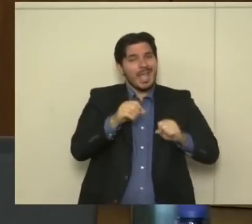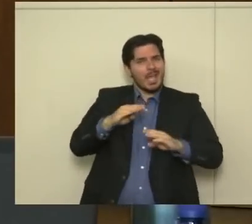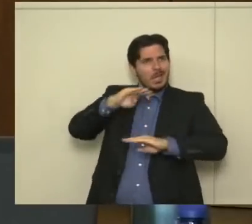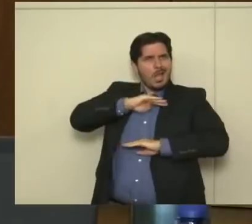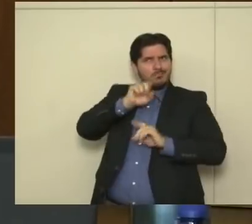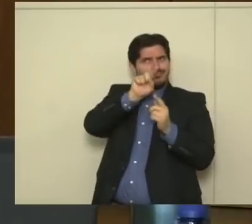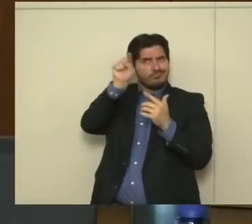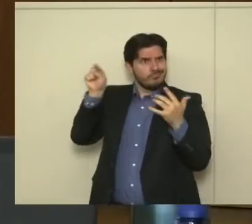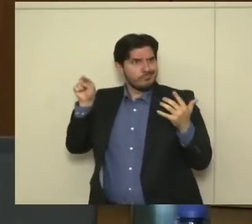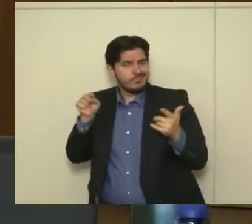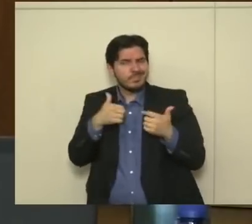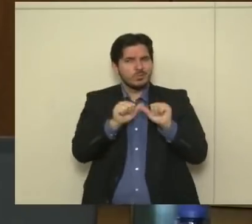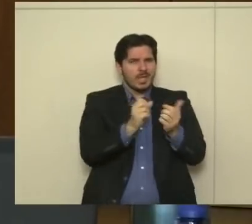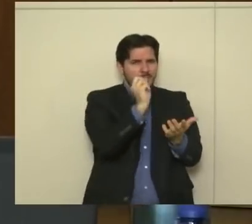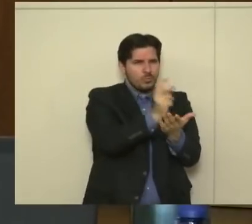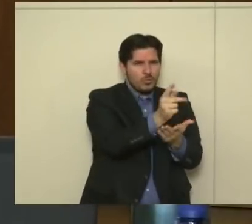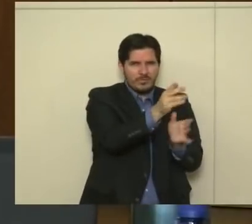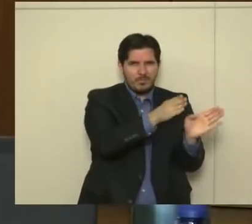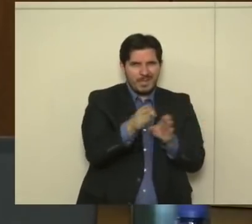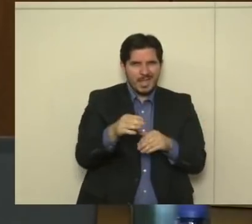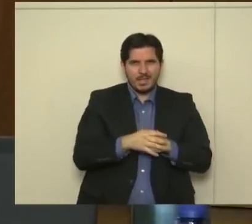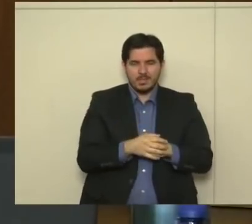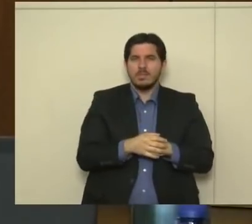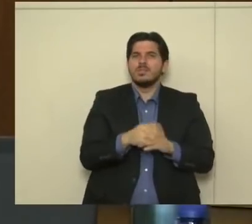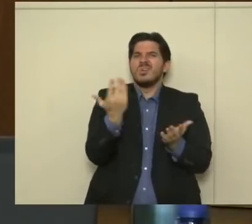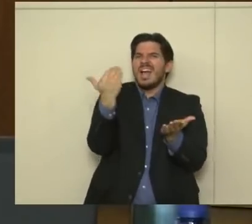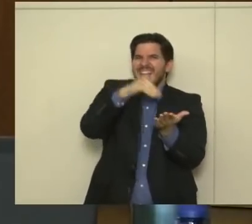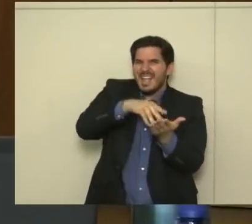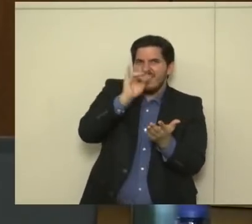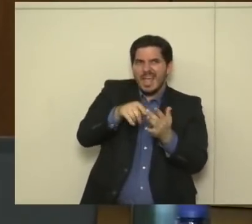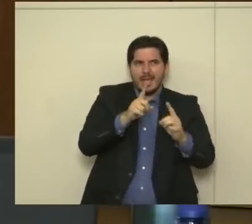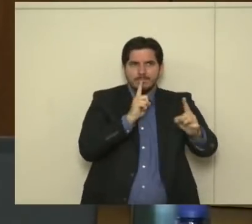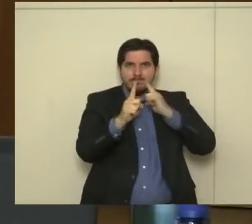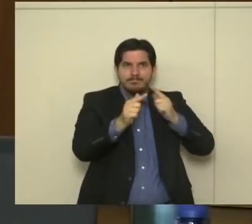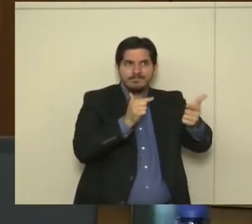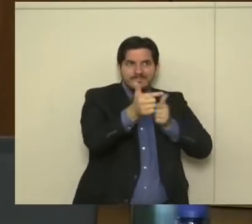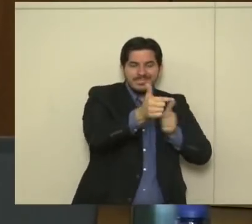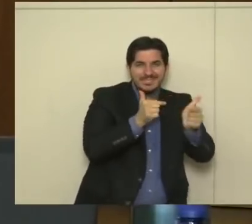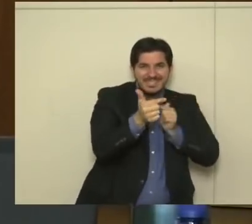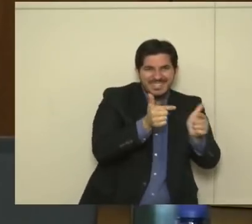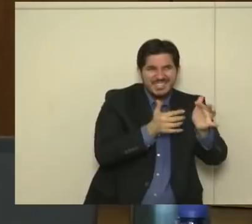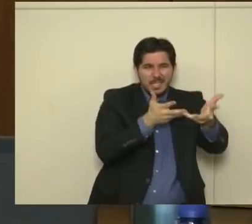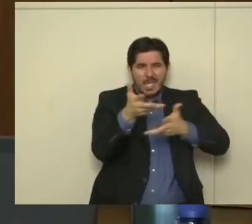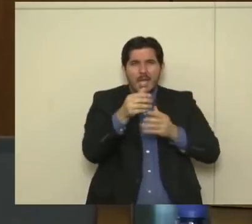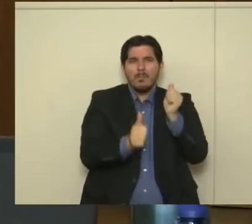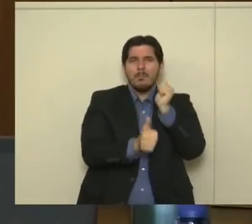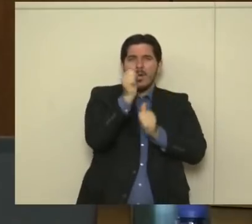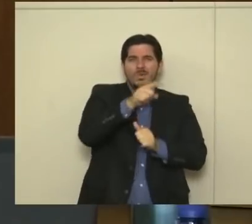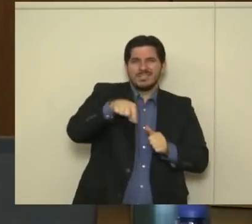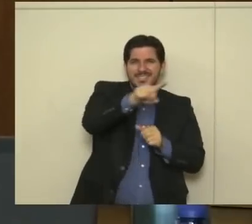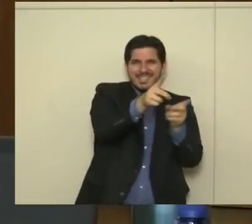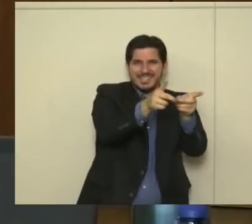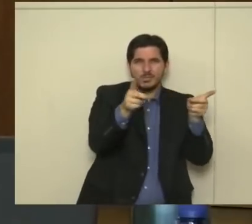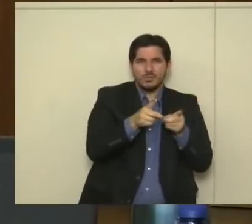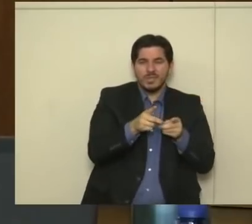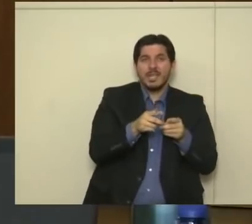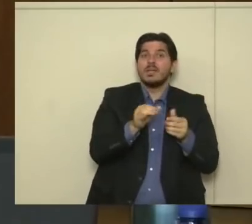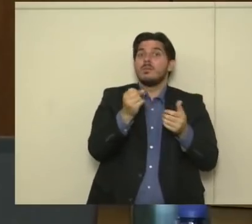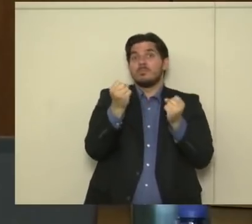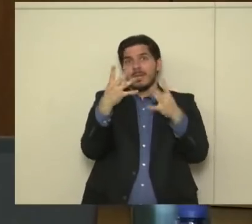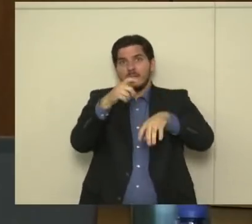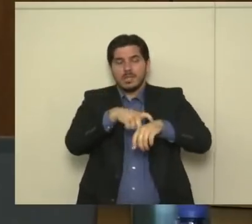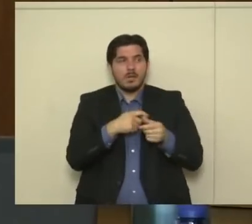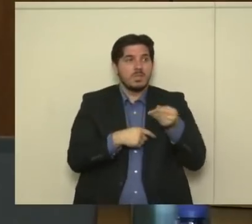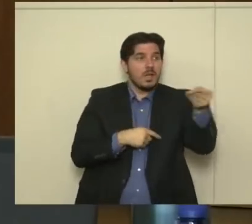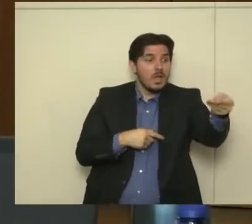approved plan. And so we go back and forth, and we're on iteration 3 with most districts and charter schools around the